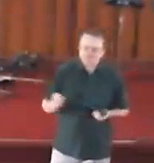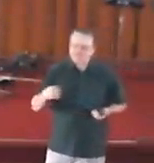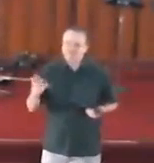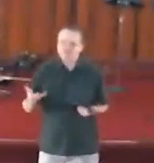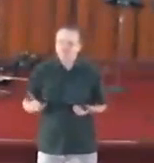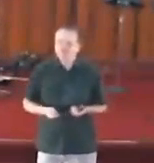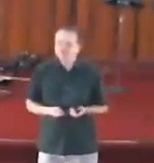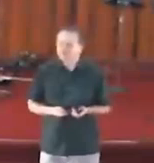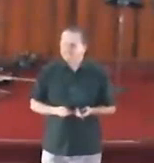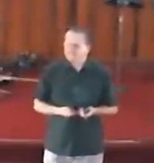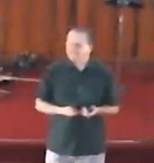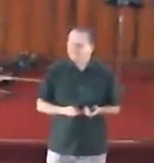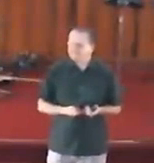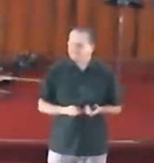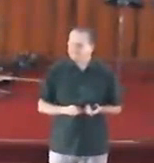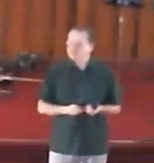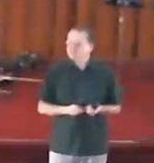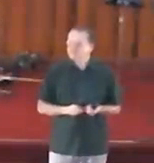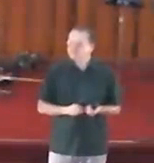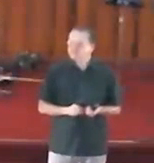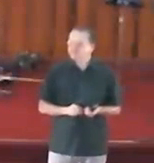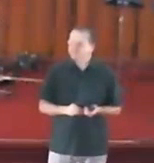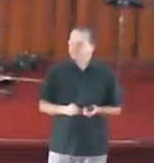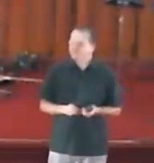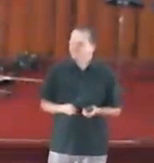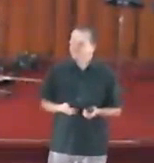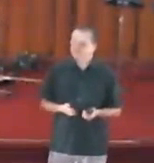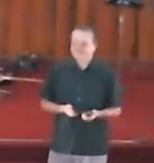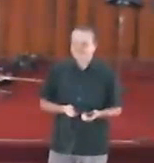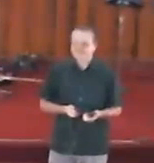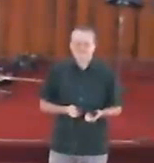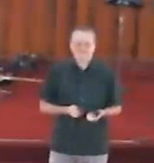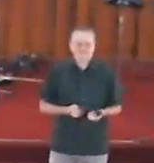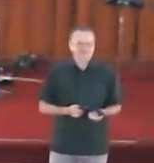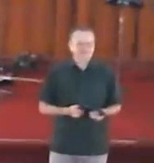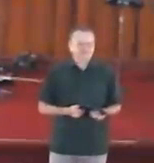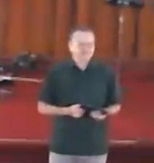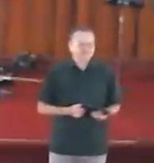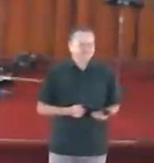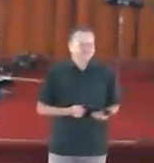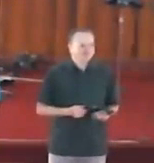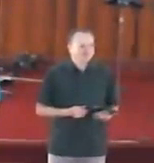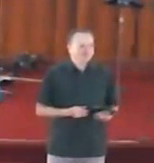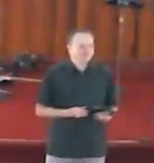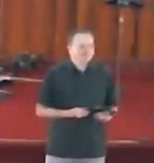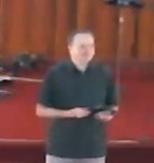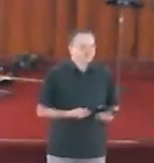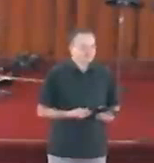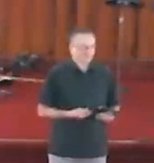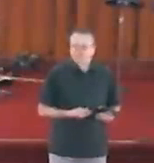cosas tememos en general? Now let me ask you, what type of things are we afraid of in general?